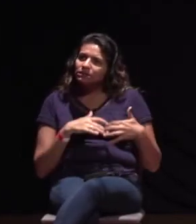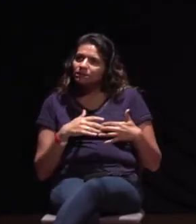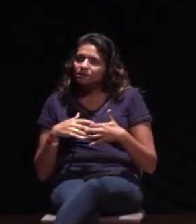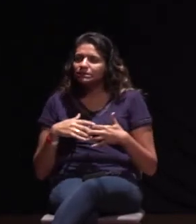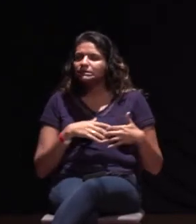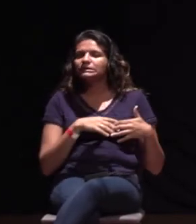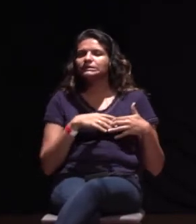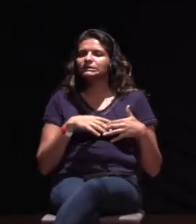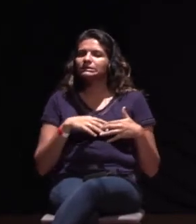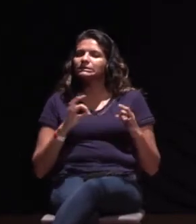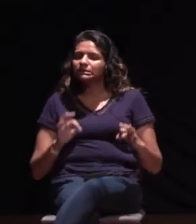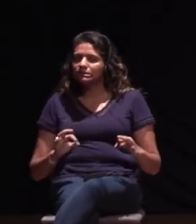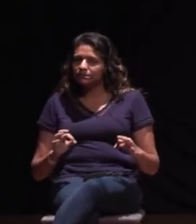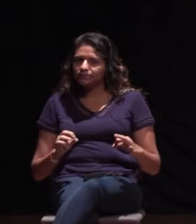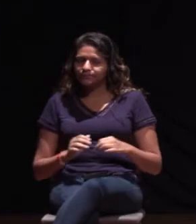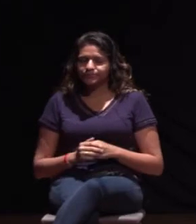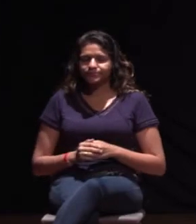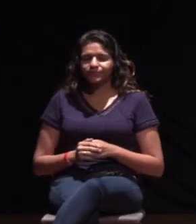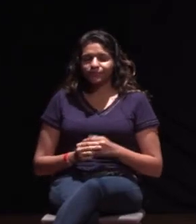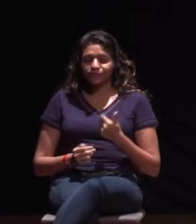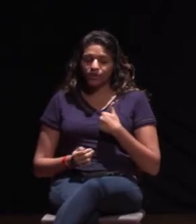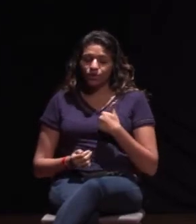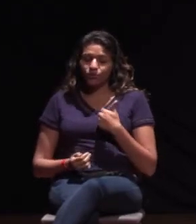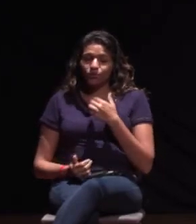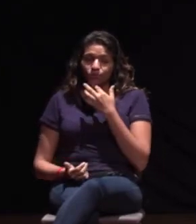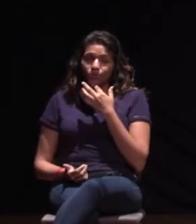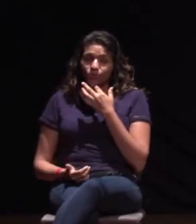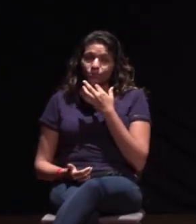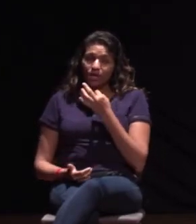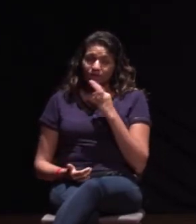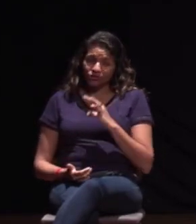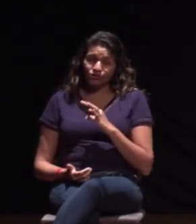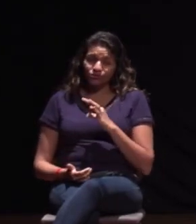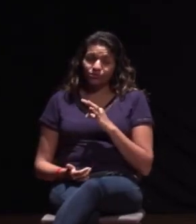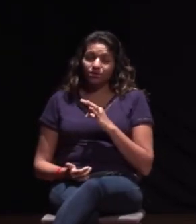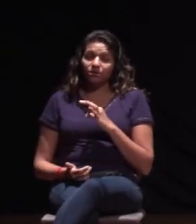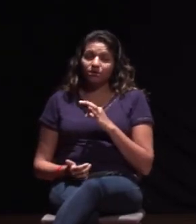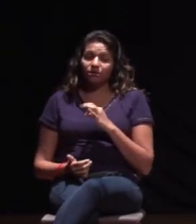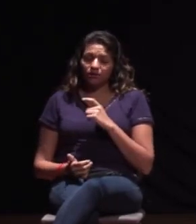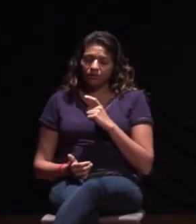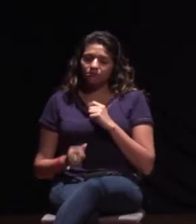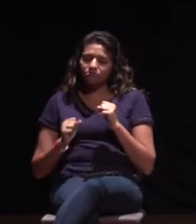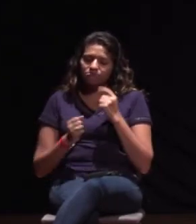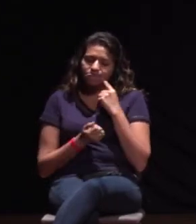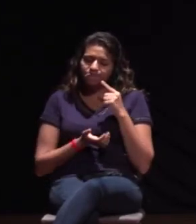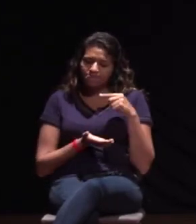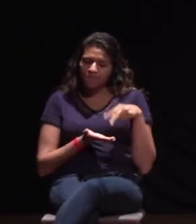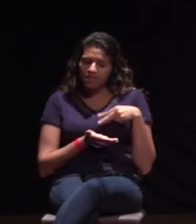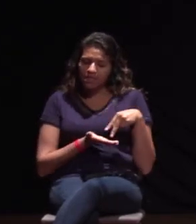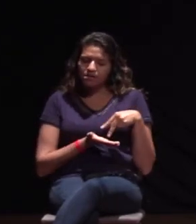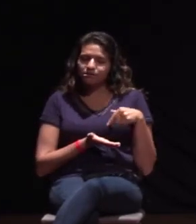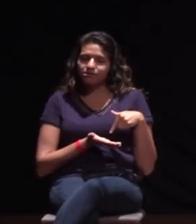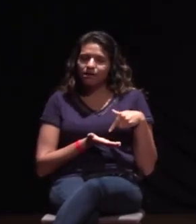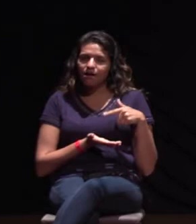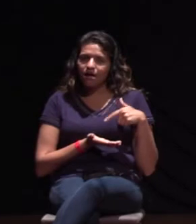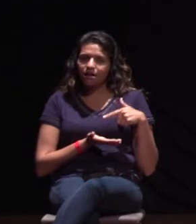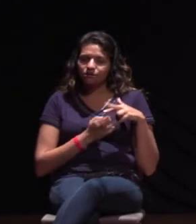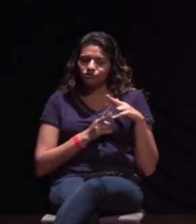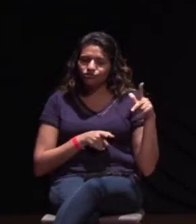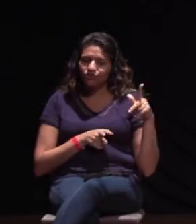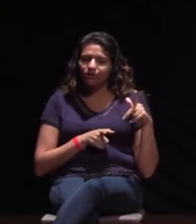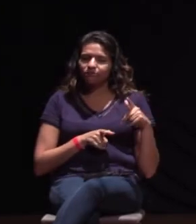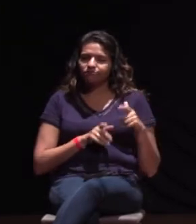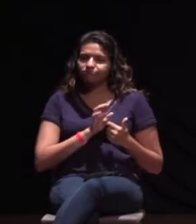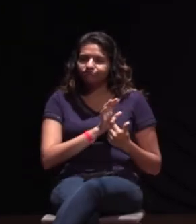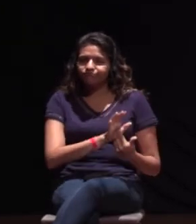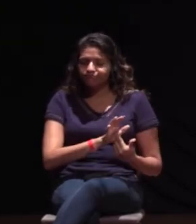really crucial to think about how a dance looks different based on what kind of bodies are participating in it, So